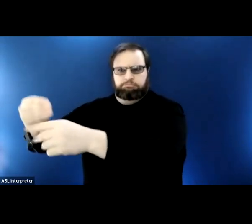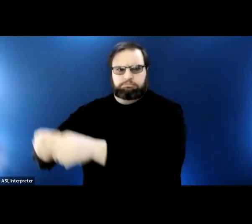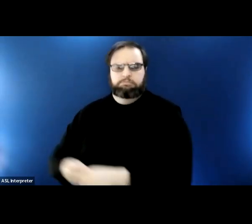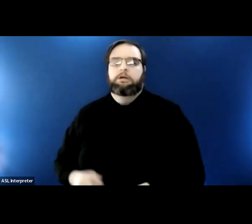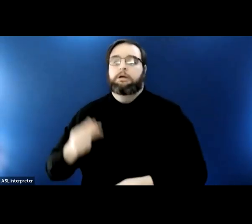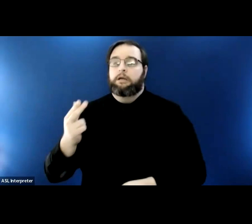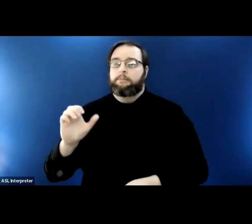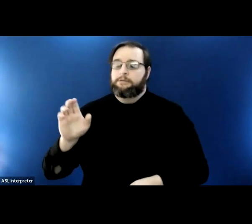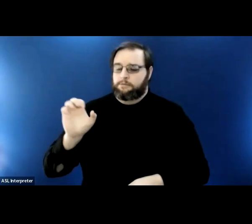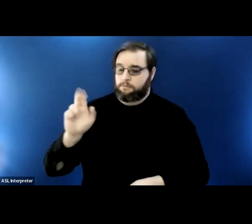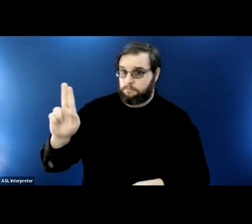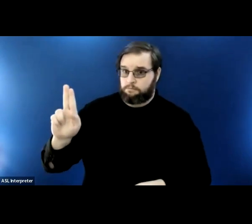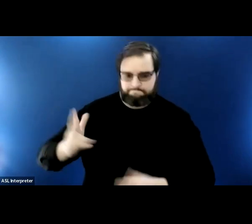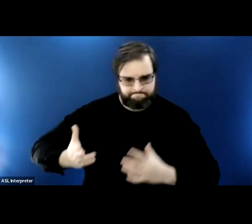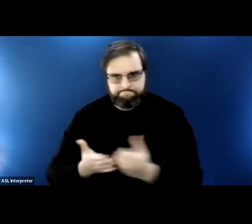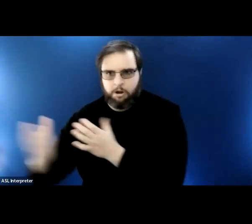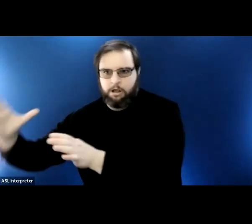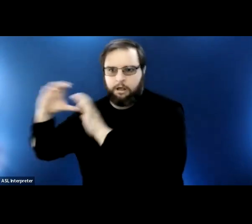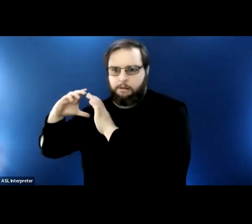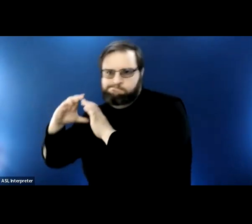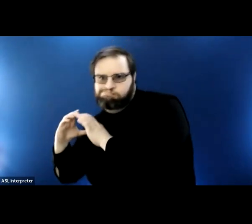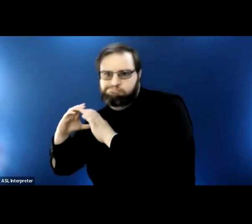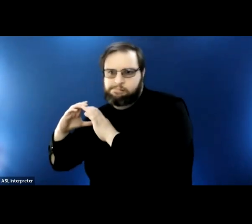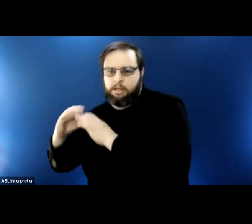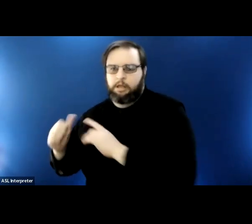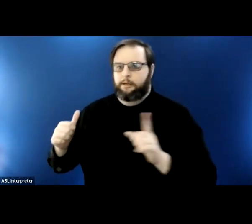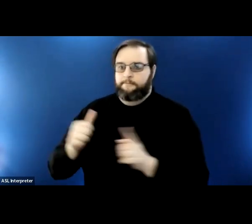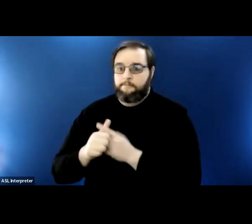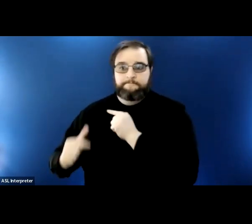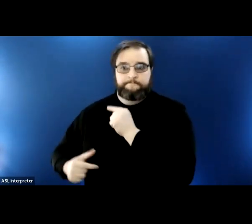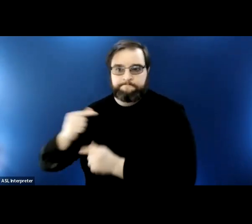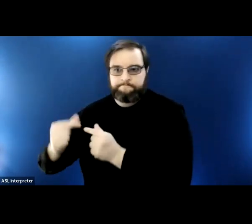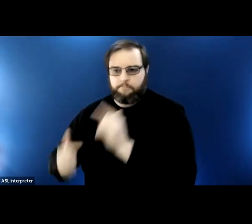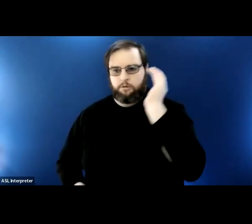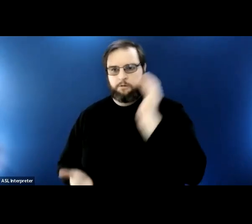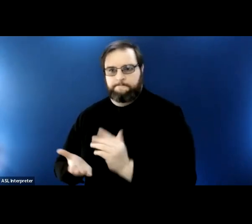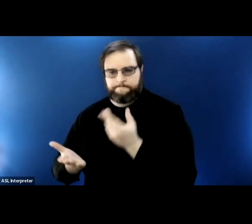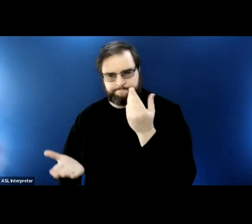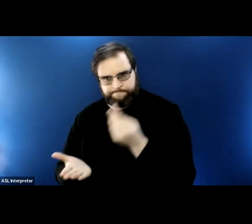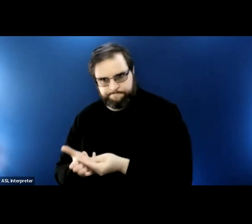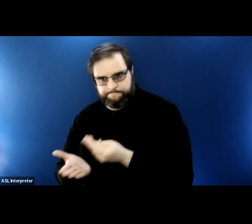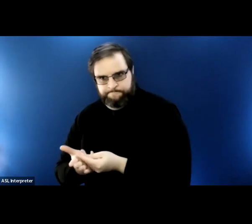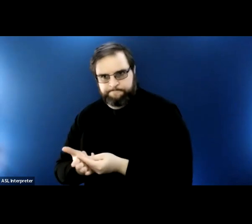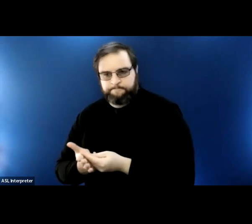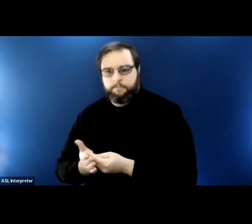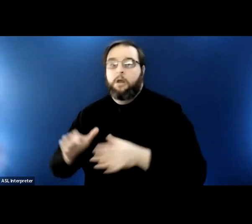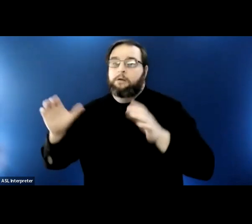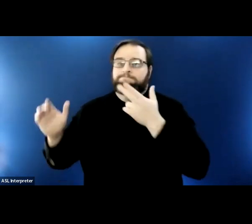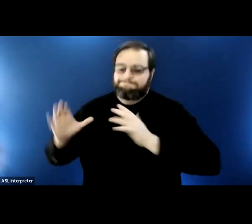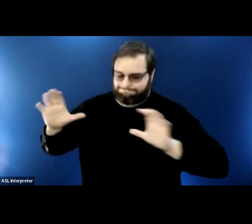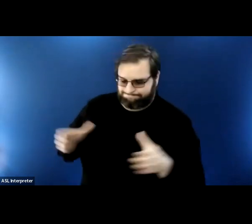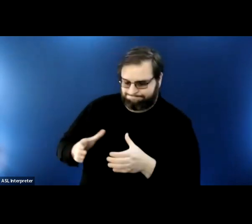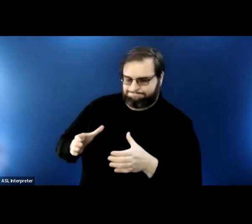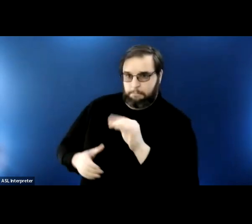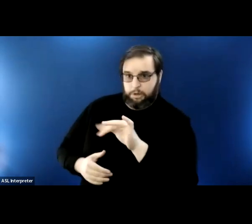HBCUs disproportionately take on the challenge of providing first-generation, low-income minority rural individuals